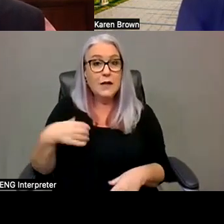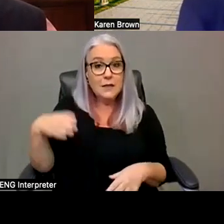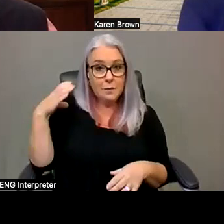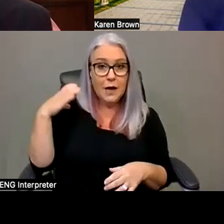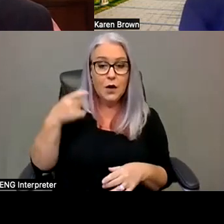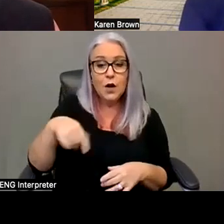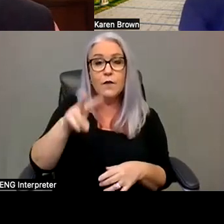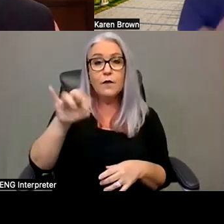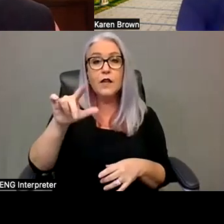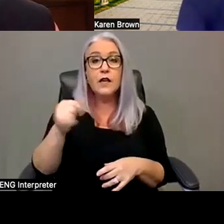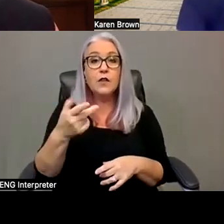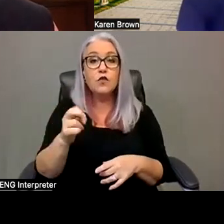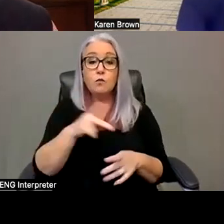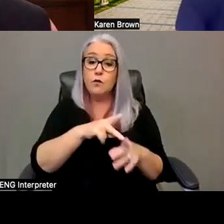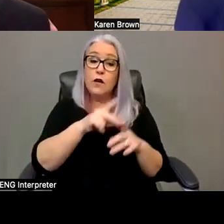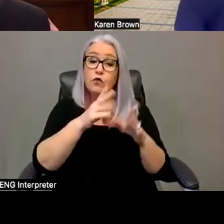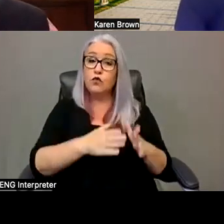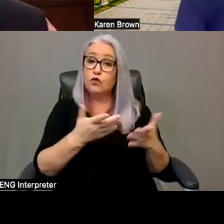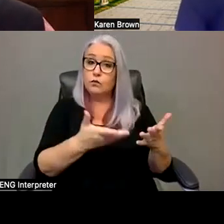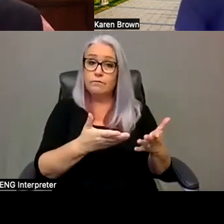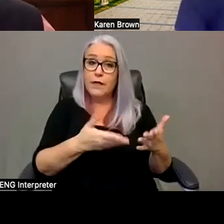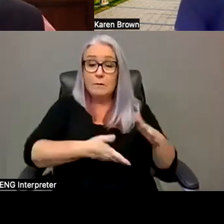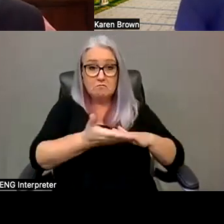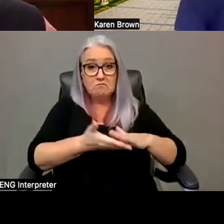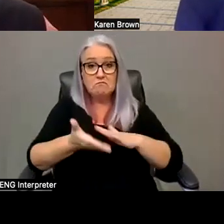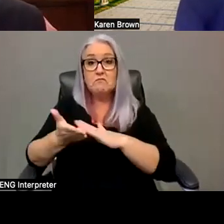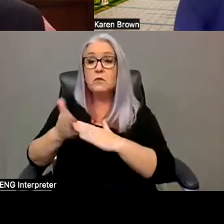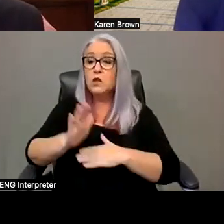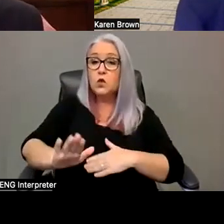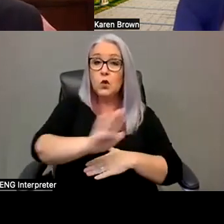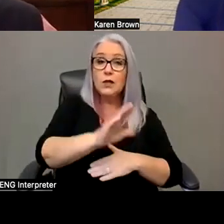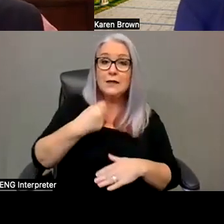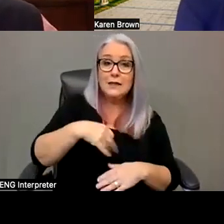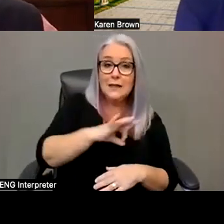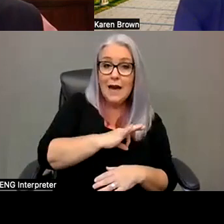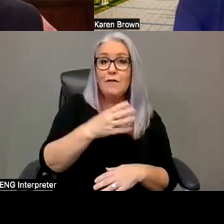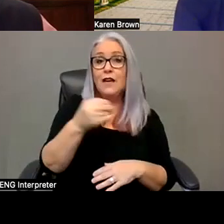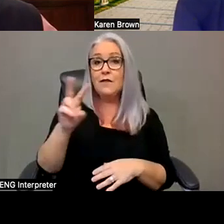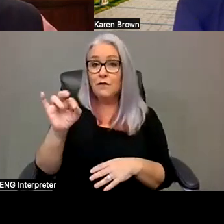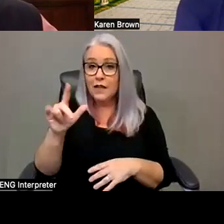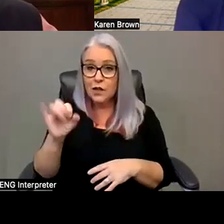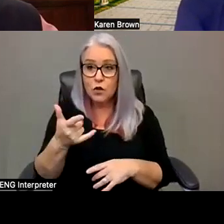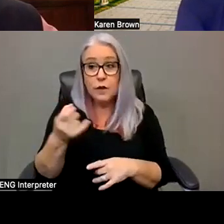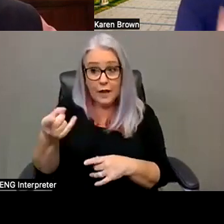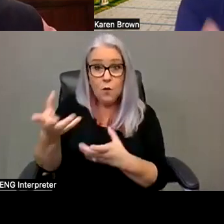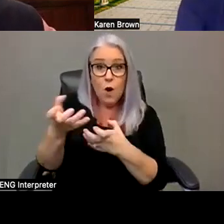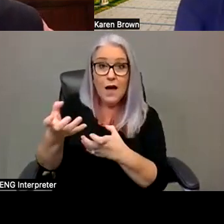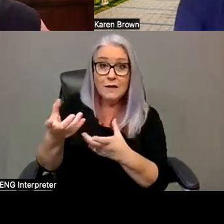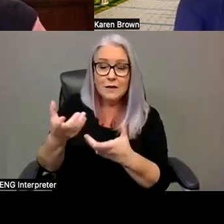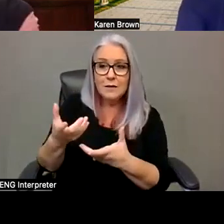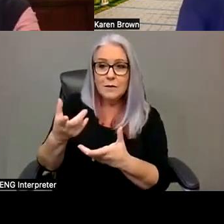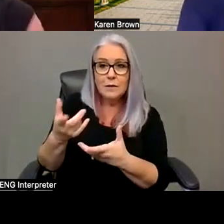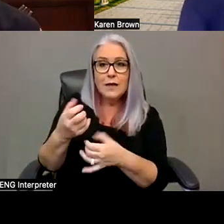these professionals who run your staffs and your village halls tell you that this is something they believe that will